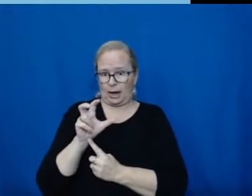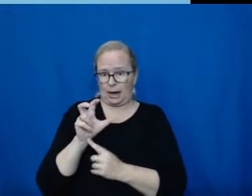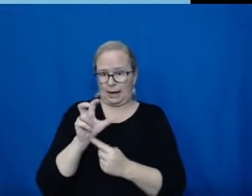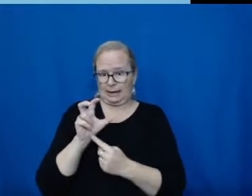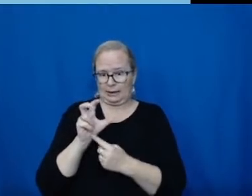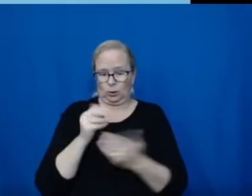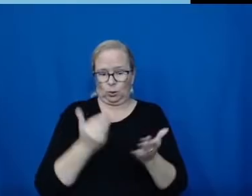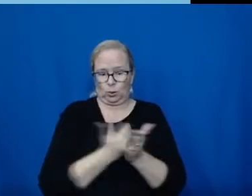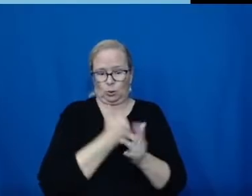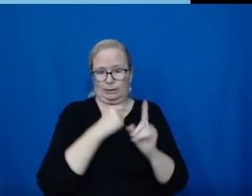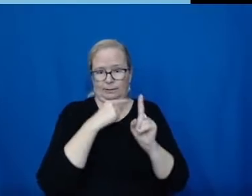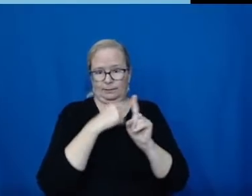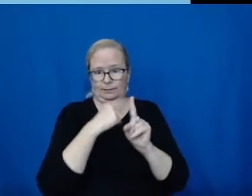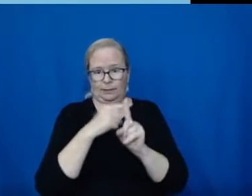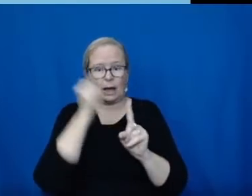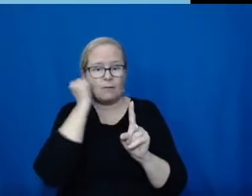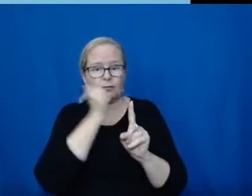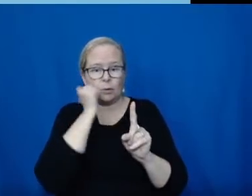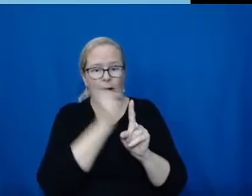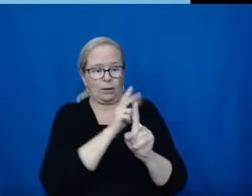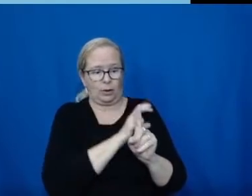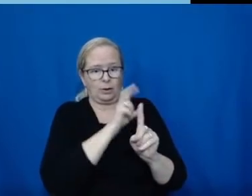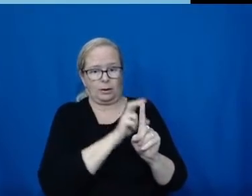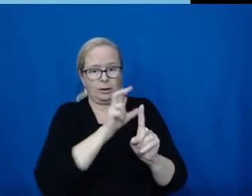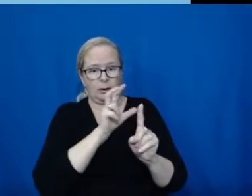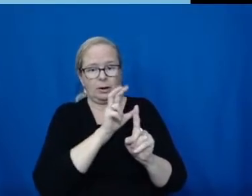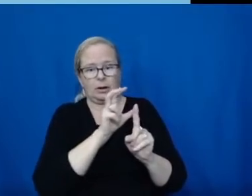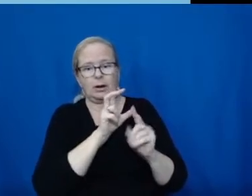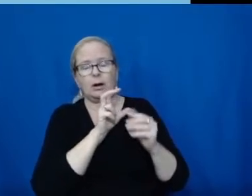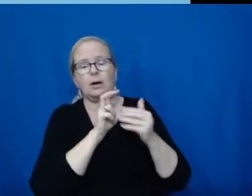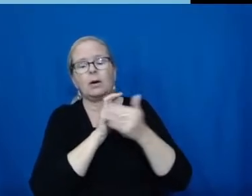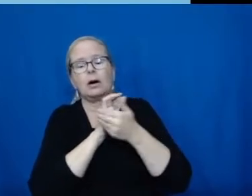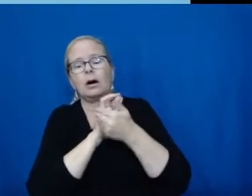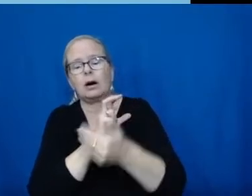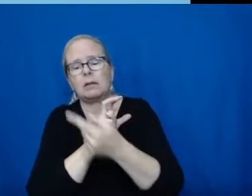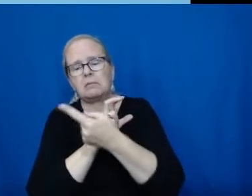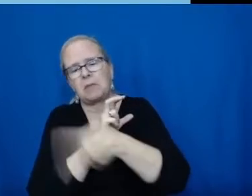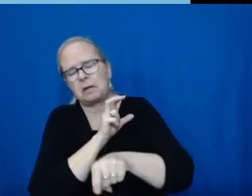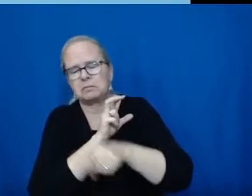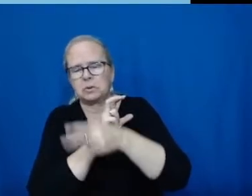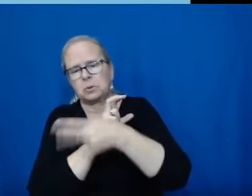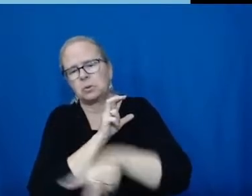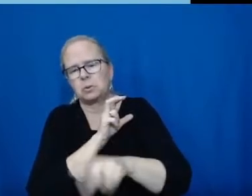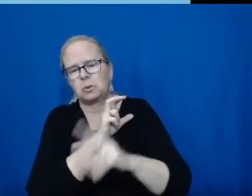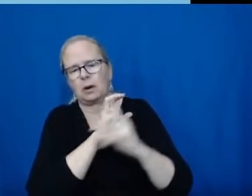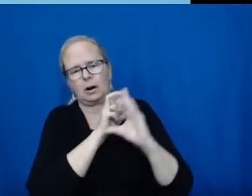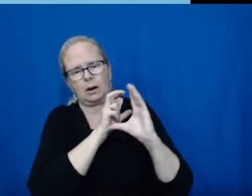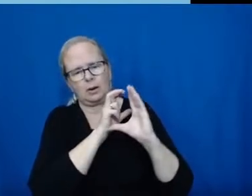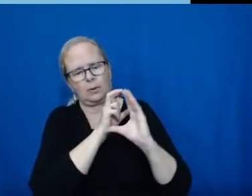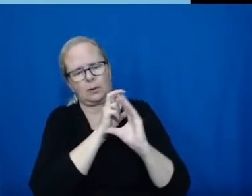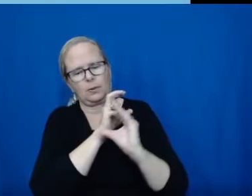relief for ICUs, for hospitals, that we could have again the scheduled